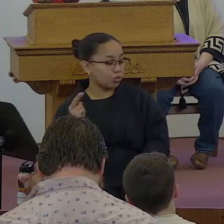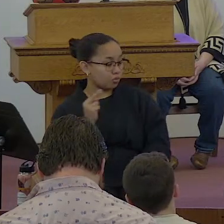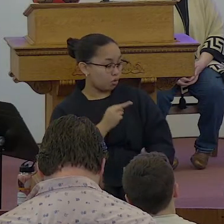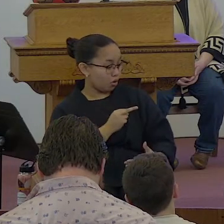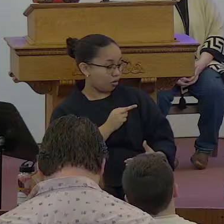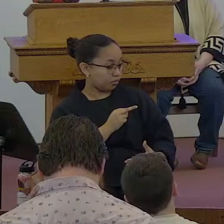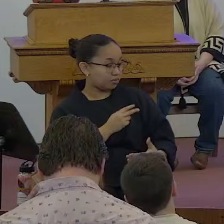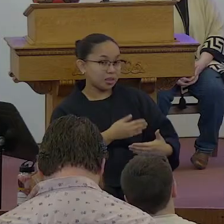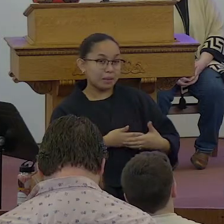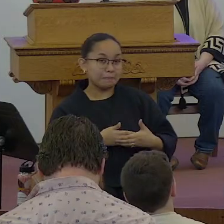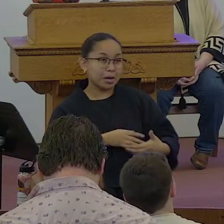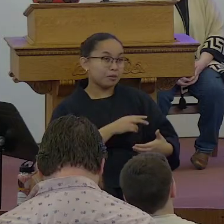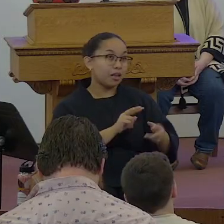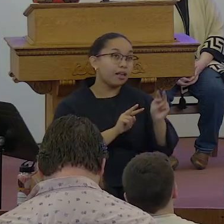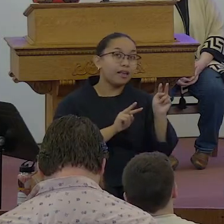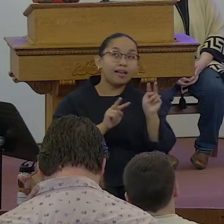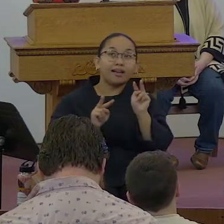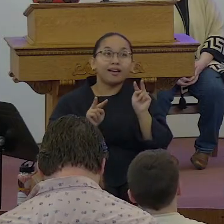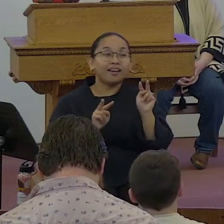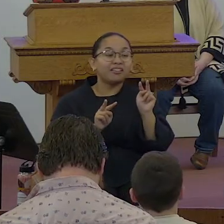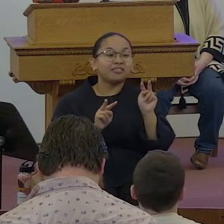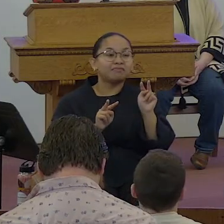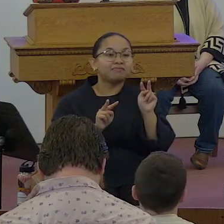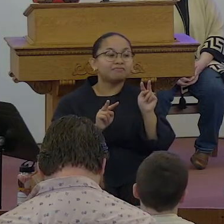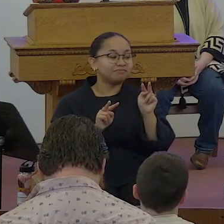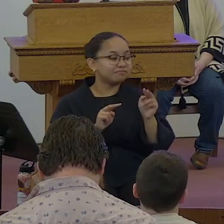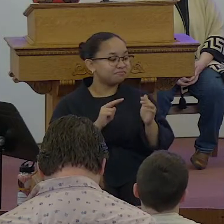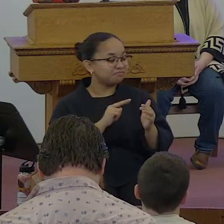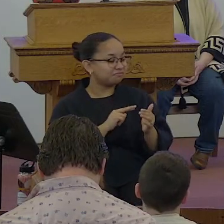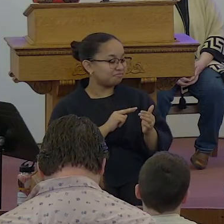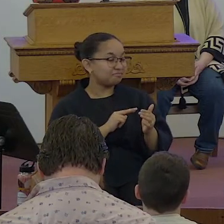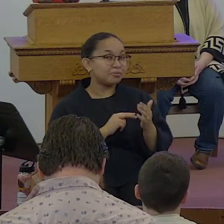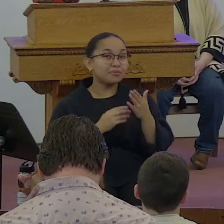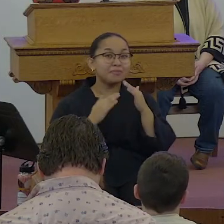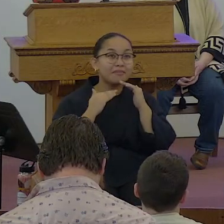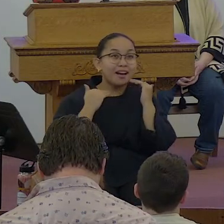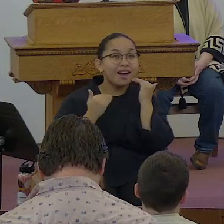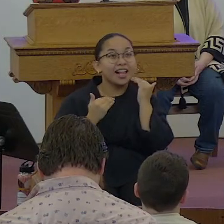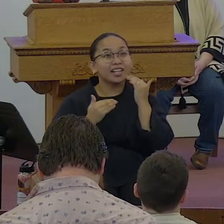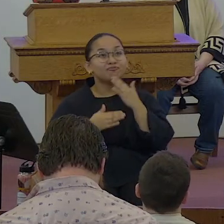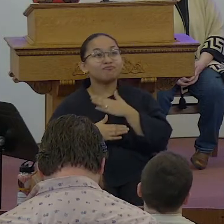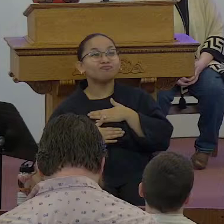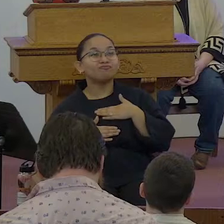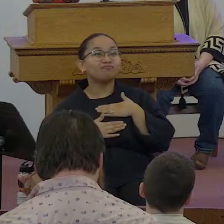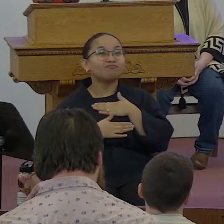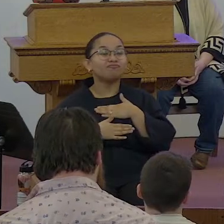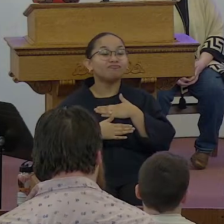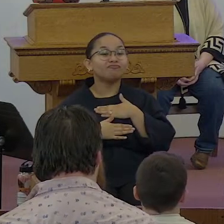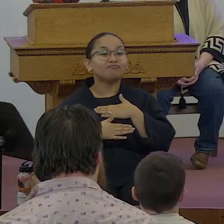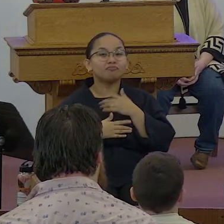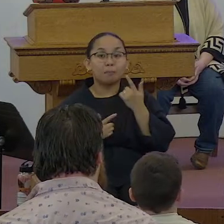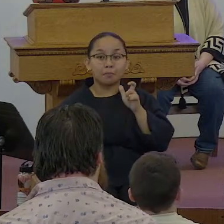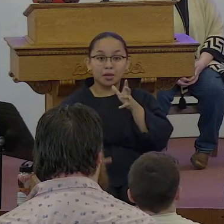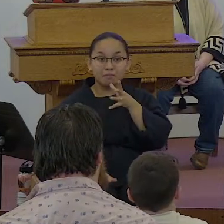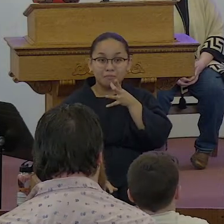the light and the dark, and smiling and cooing. And Big Mama